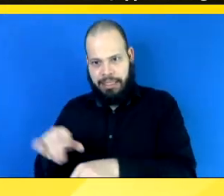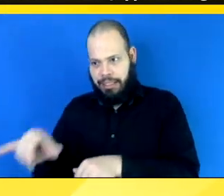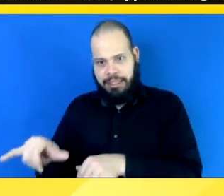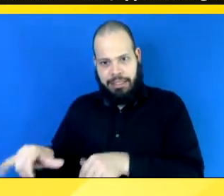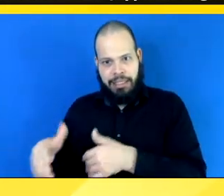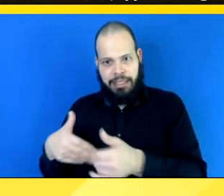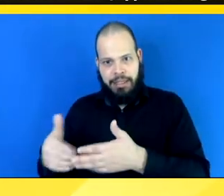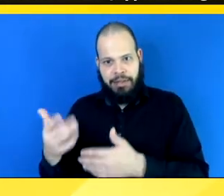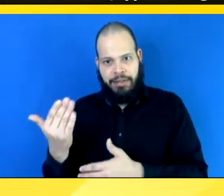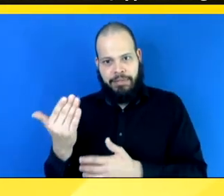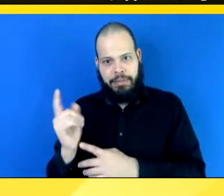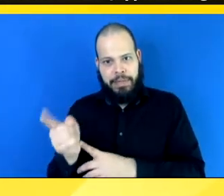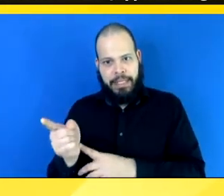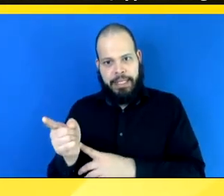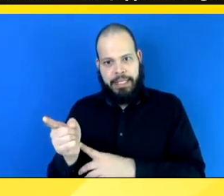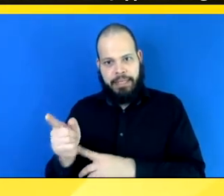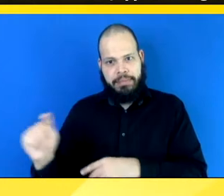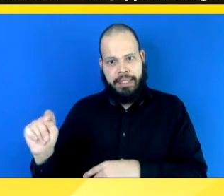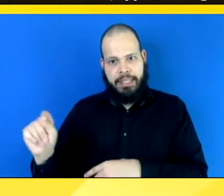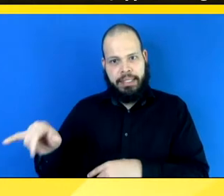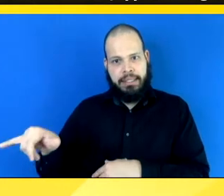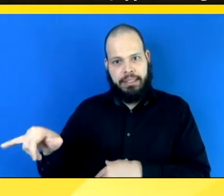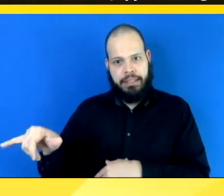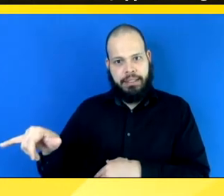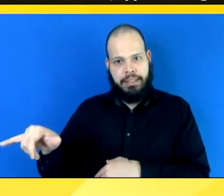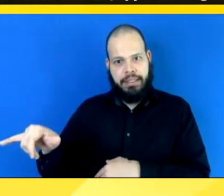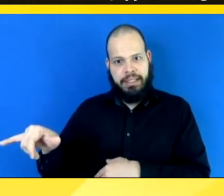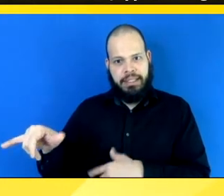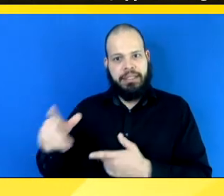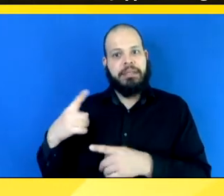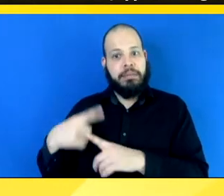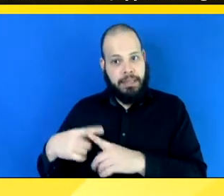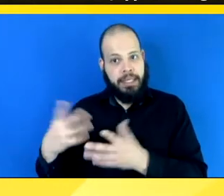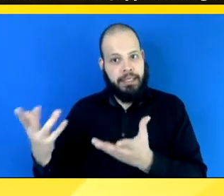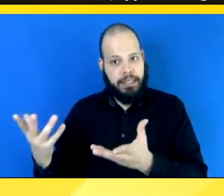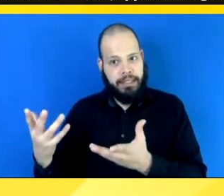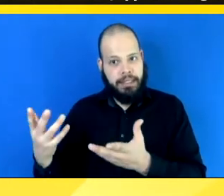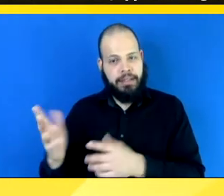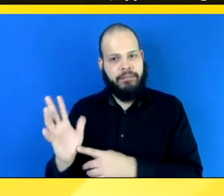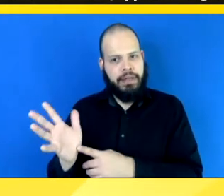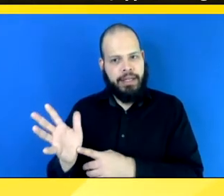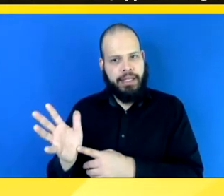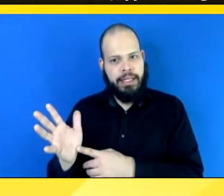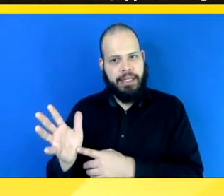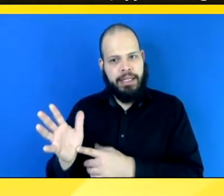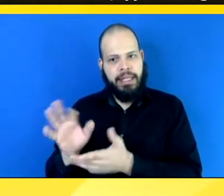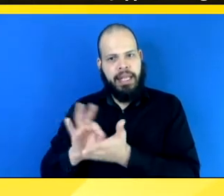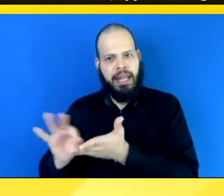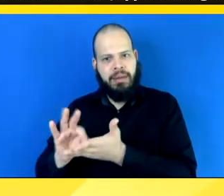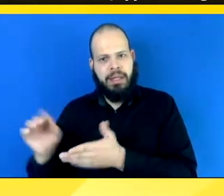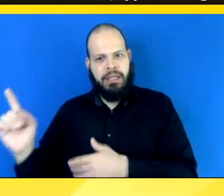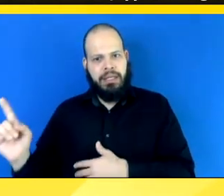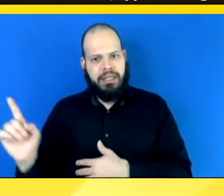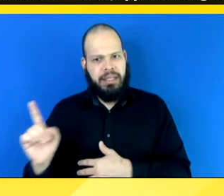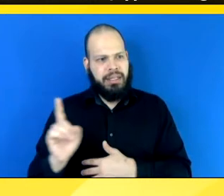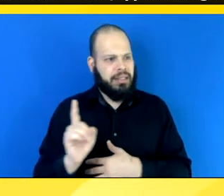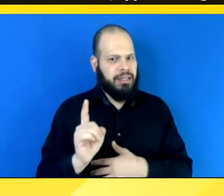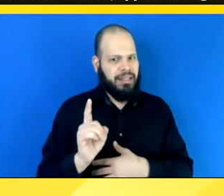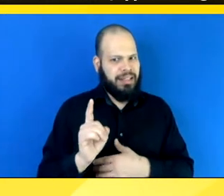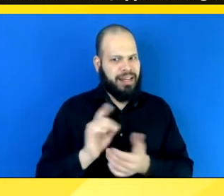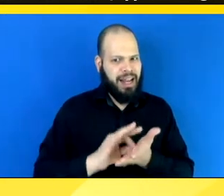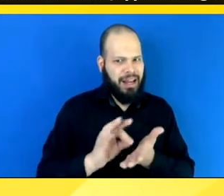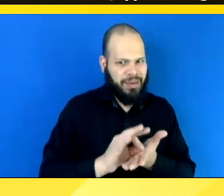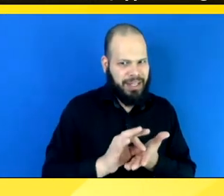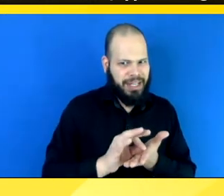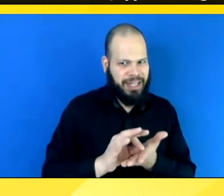bathroom, which is 20 plus, you know, the five to get there, and then I got to walk another five to get back. So that's 25 minutes. I'm gone